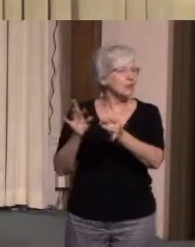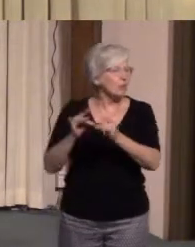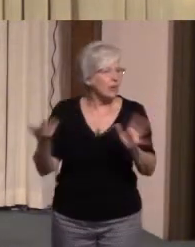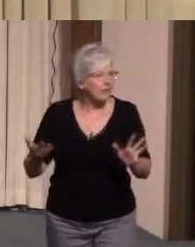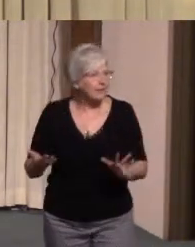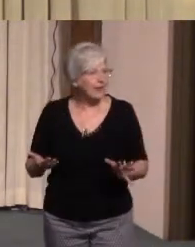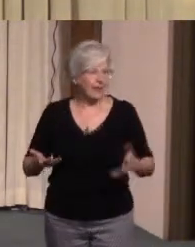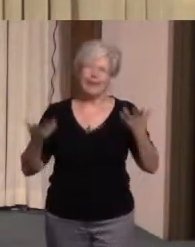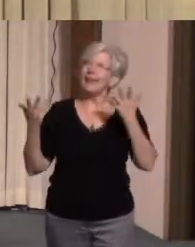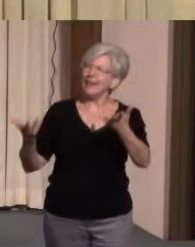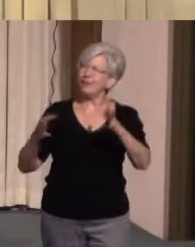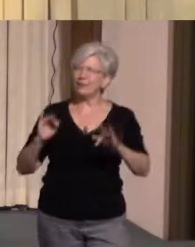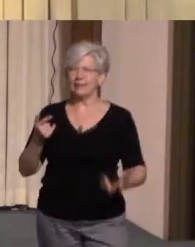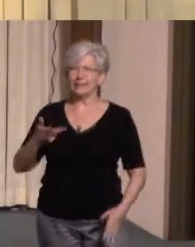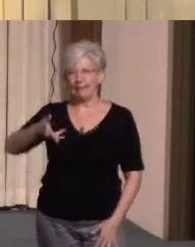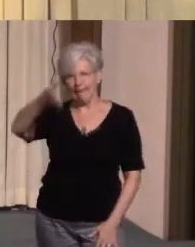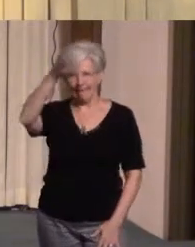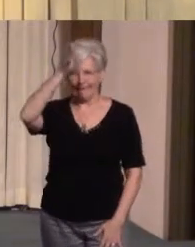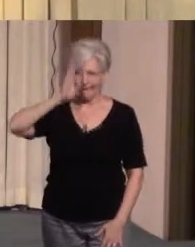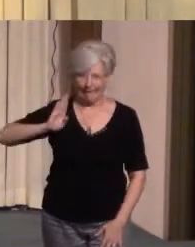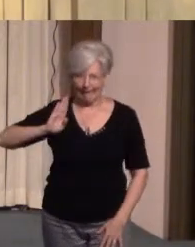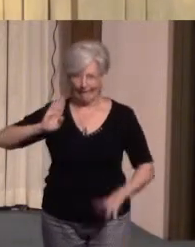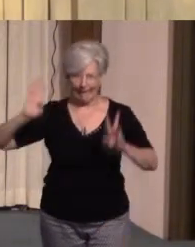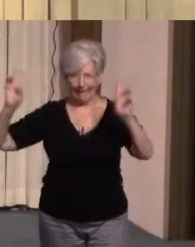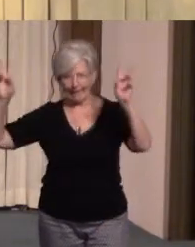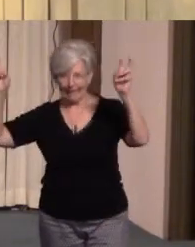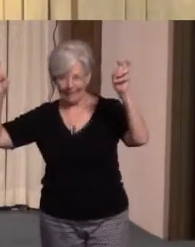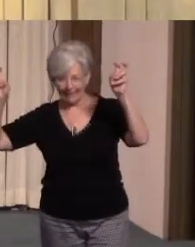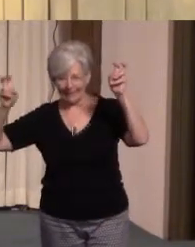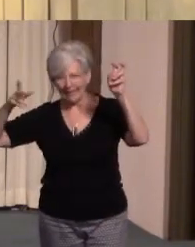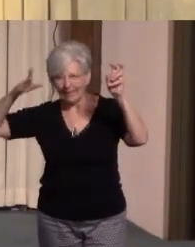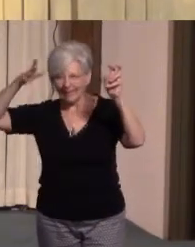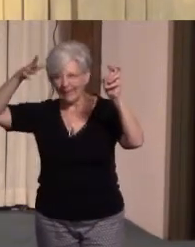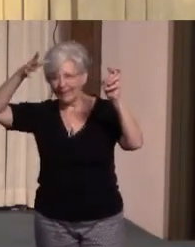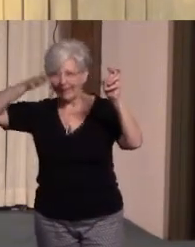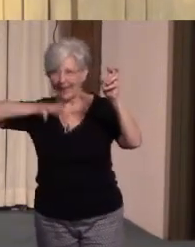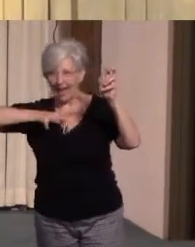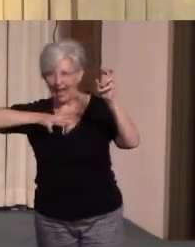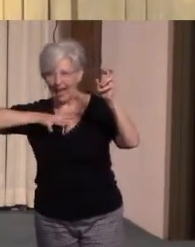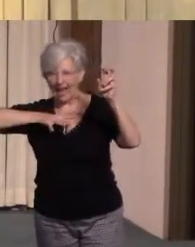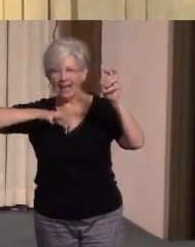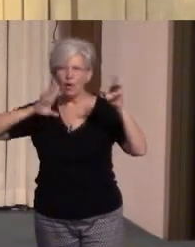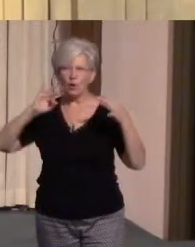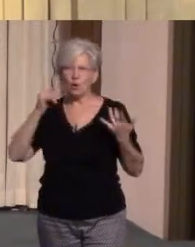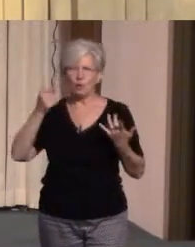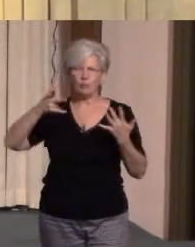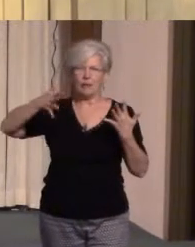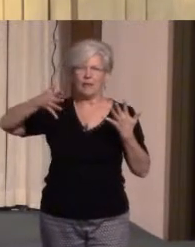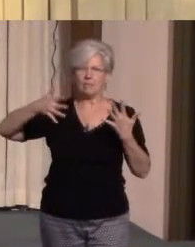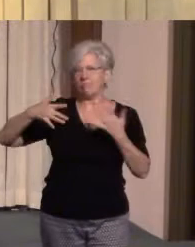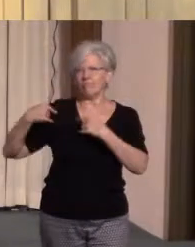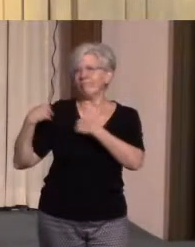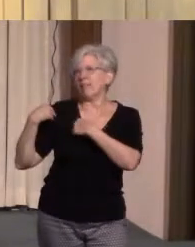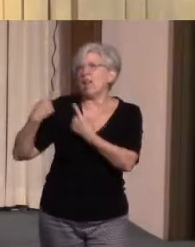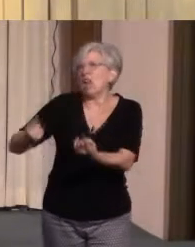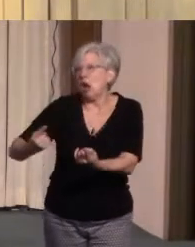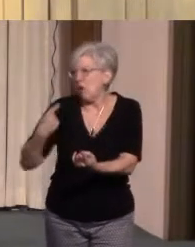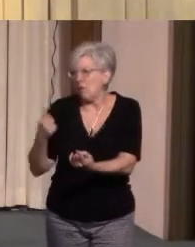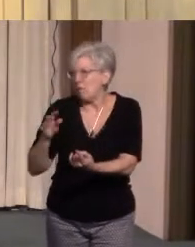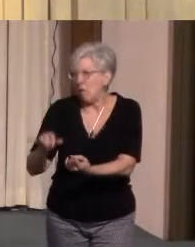I was first a kid. So it's like, here's this God guy who's apparently been hanging out in the dark for God knows how long, right?